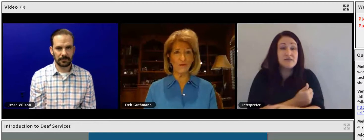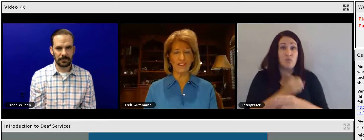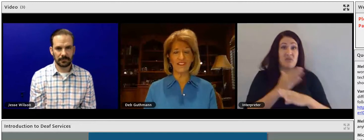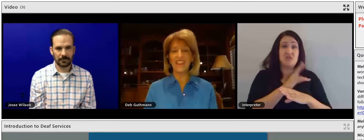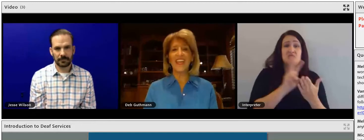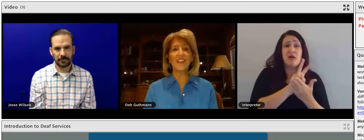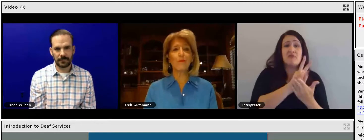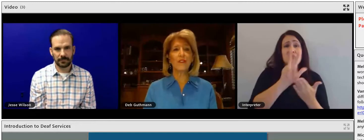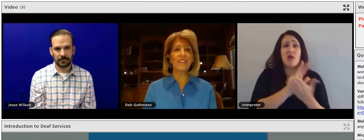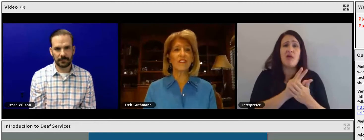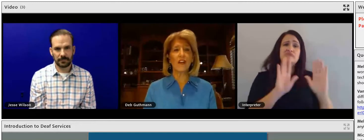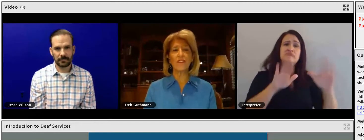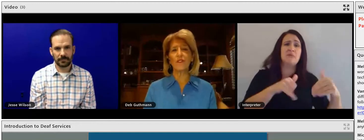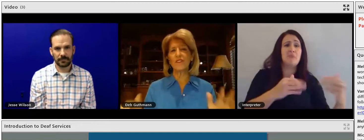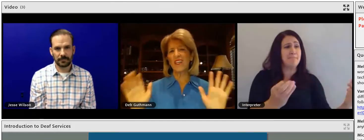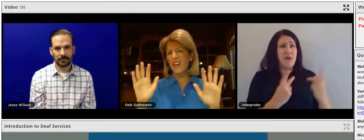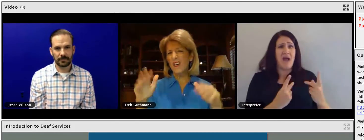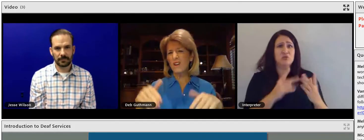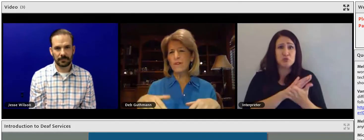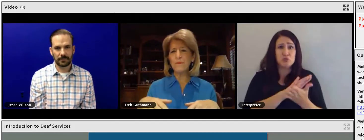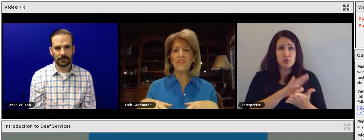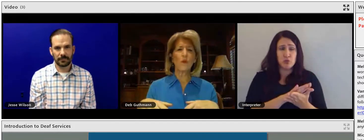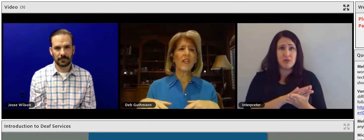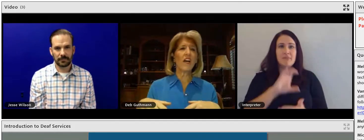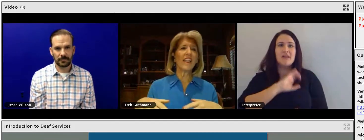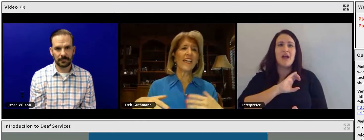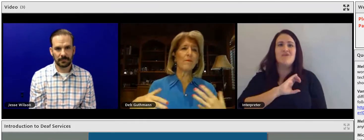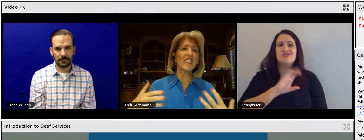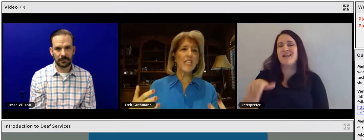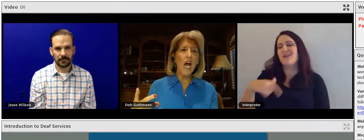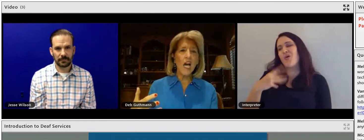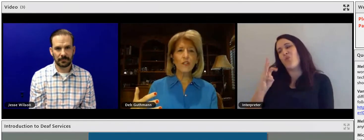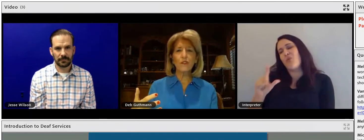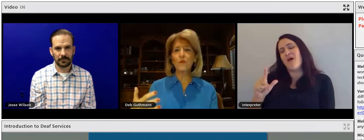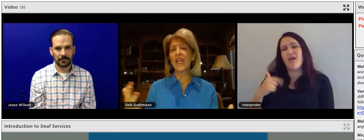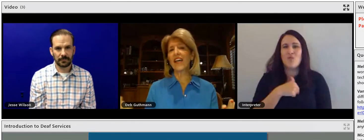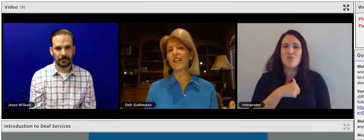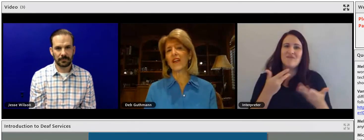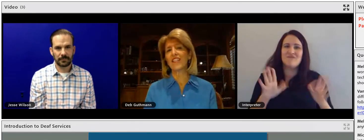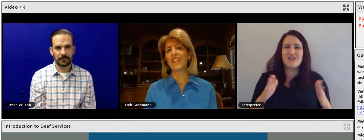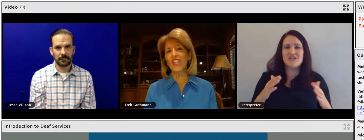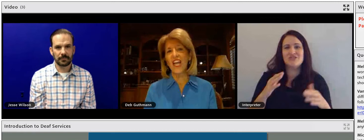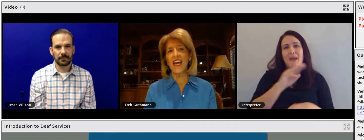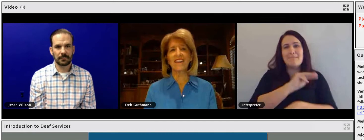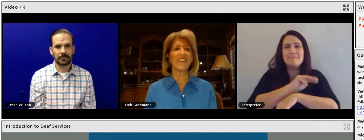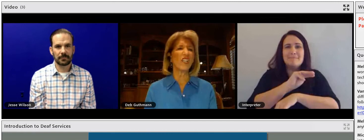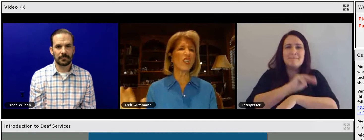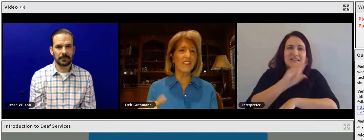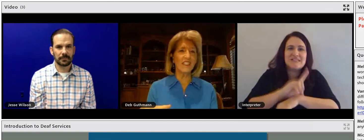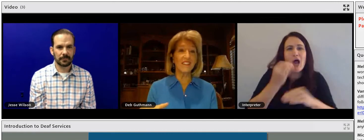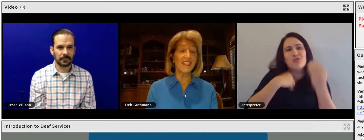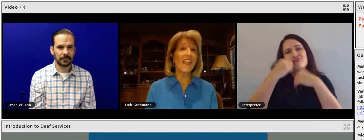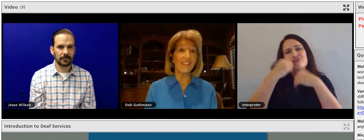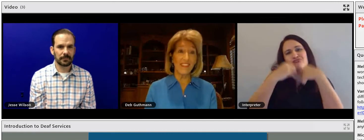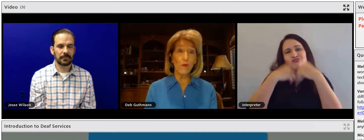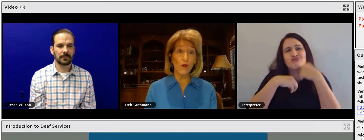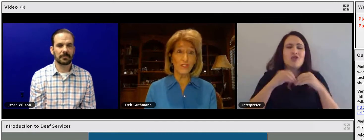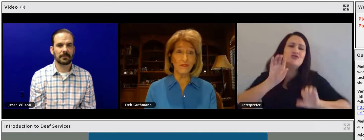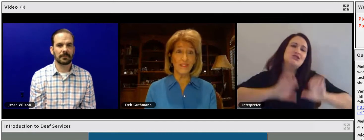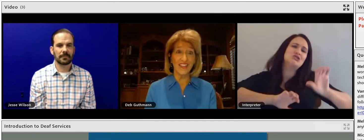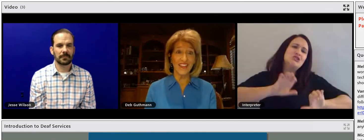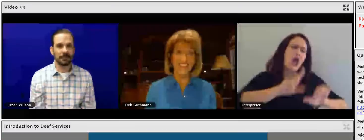they were all back at the school, and the police officer said, "Oh, we all had McDonald's. We had a great chat. They're